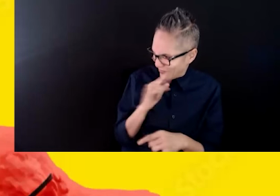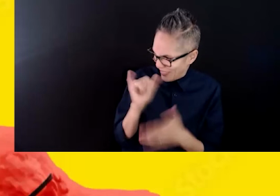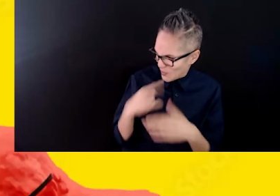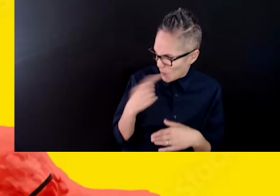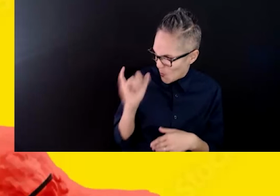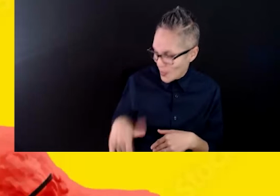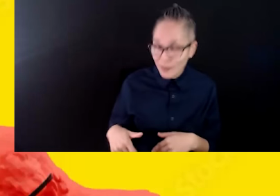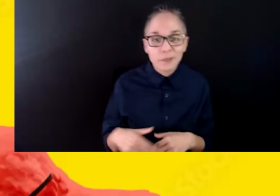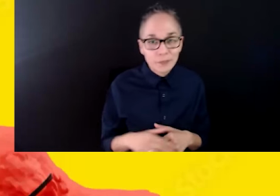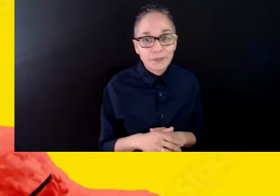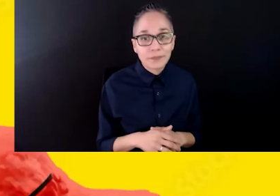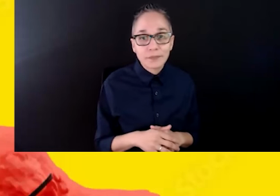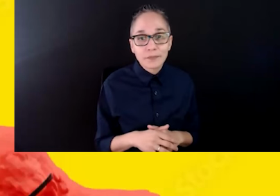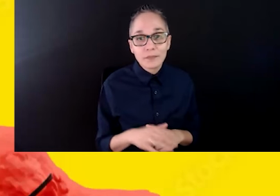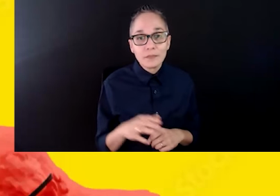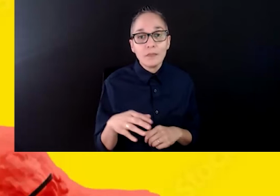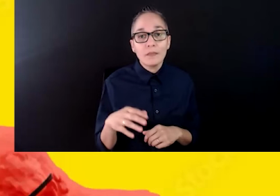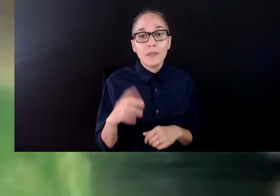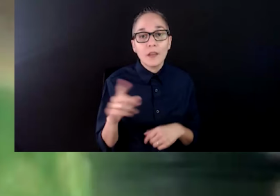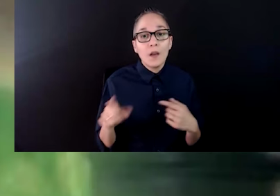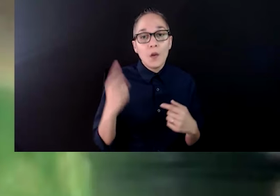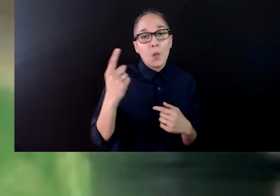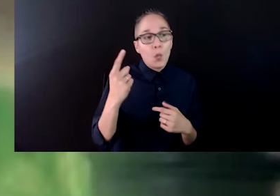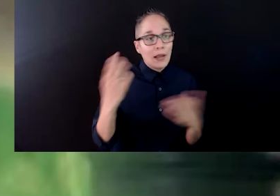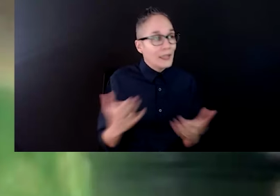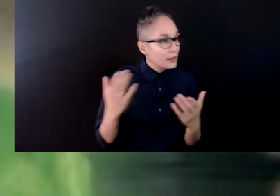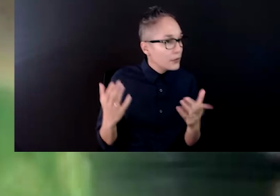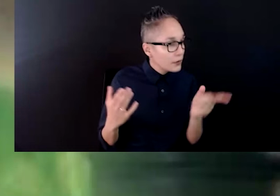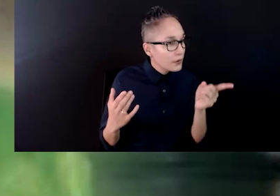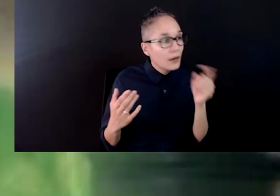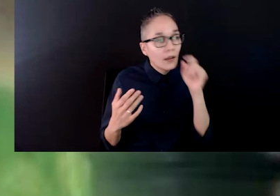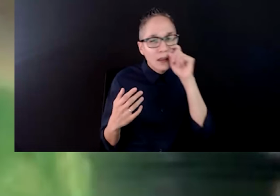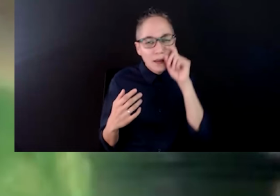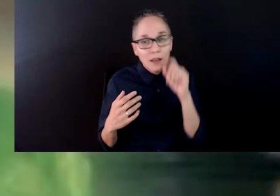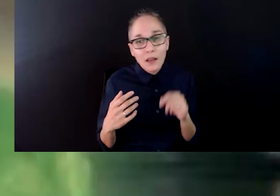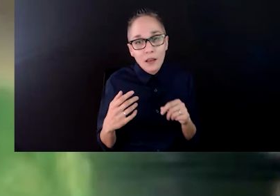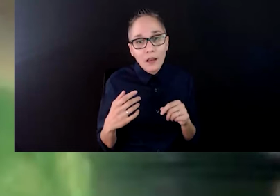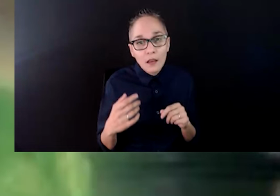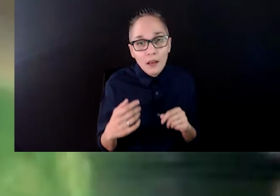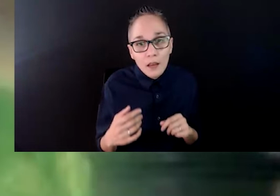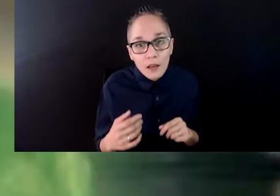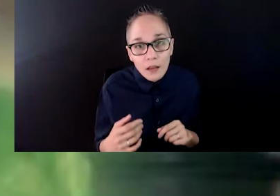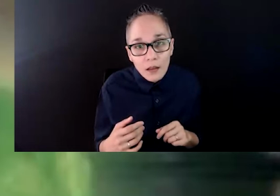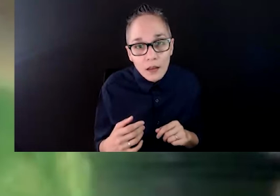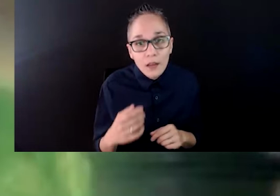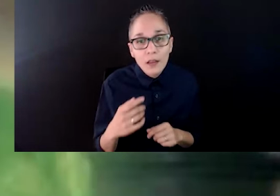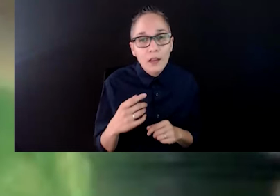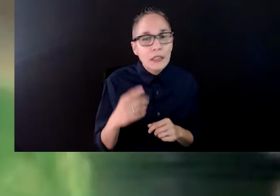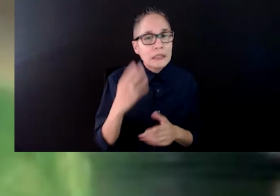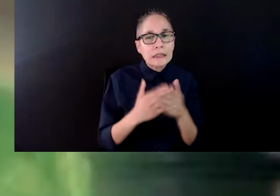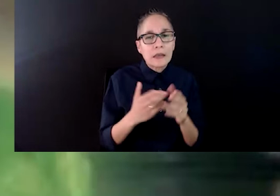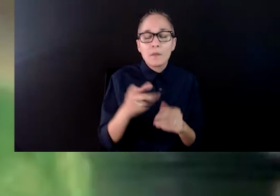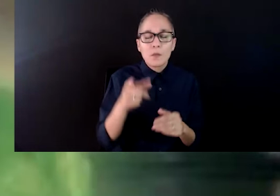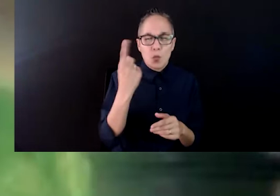Like this, you never, like the one they had here in humanities, oh man, and now we're losing her. I'm just like, oh my gosh, she's the best thing I've ever